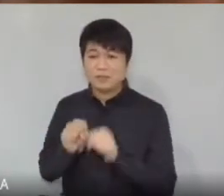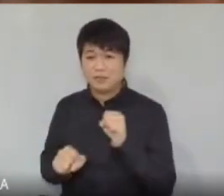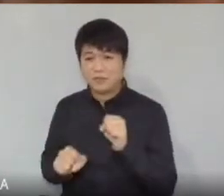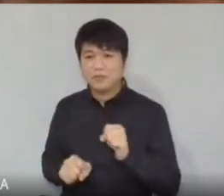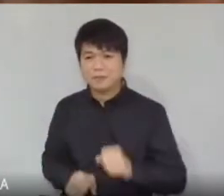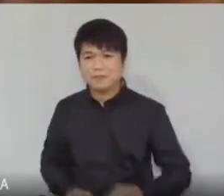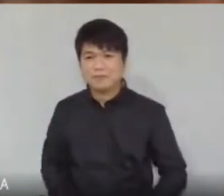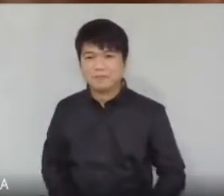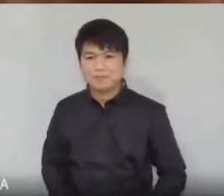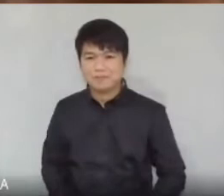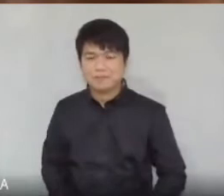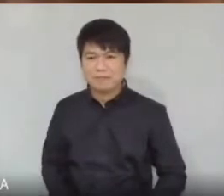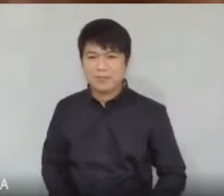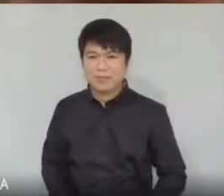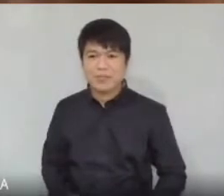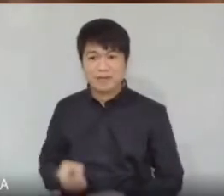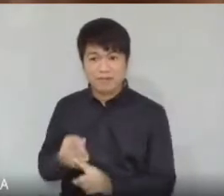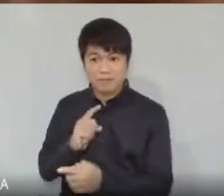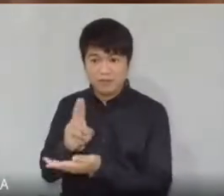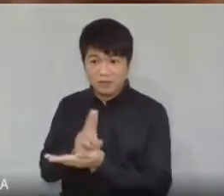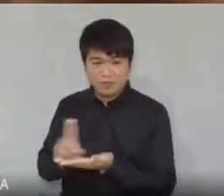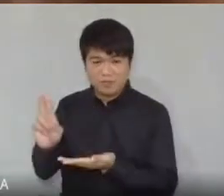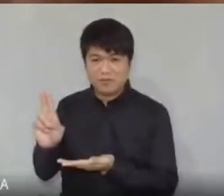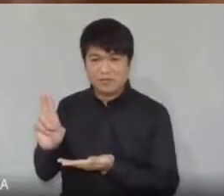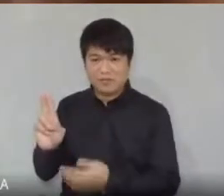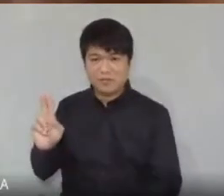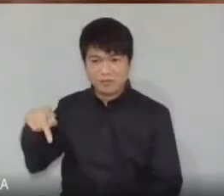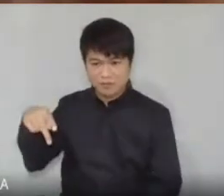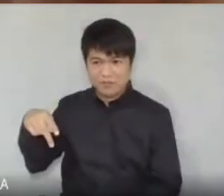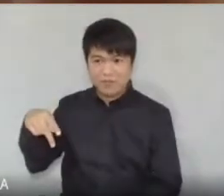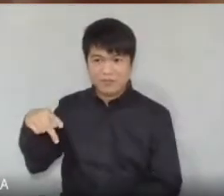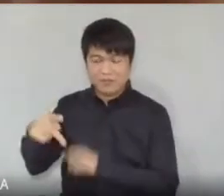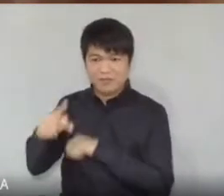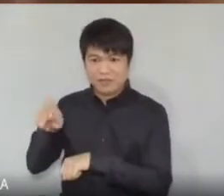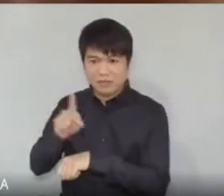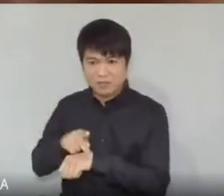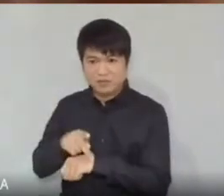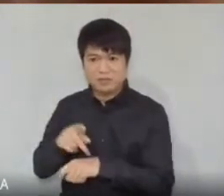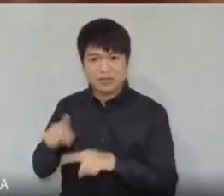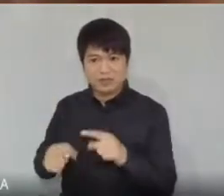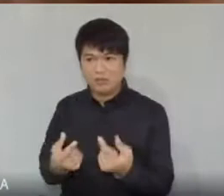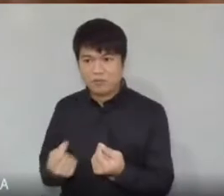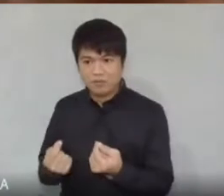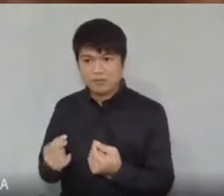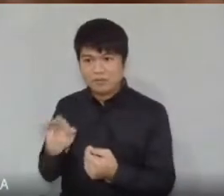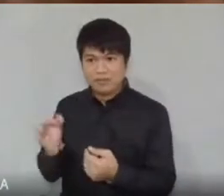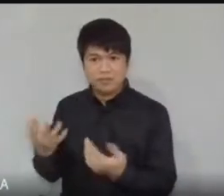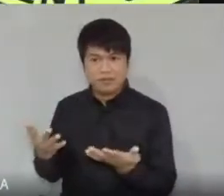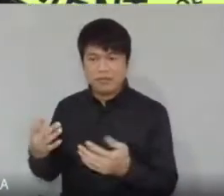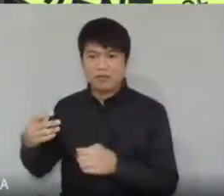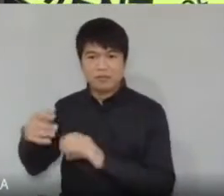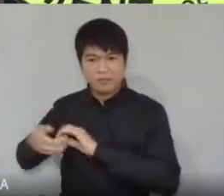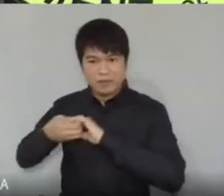best practices in telehealth implemented citywide and province-wide. I will first call yung